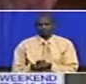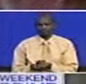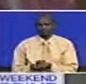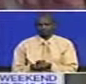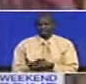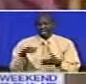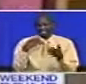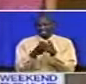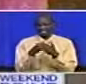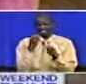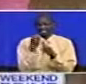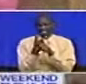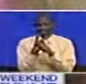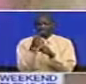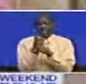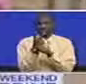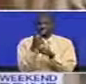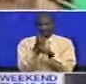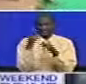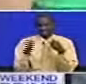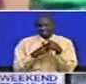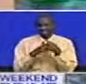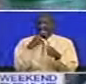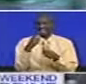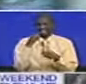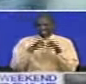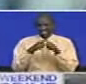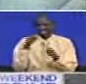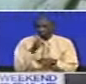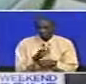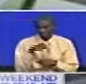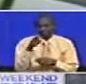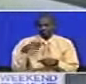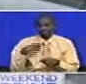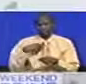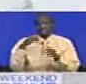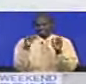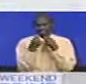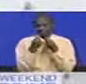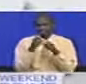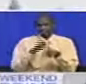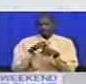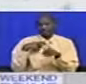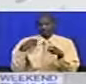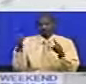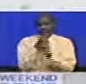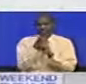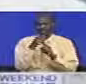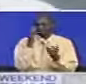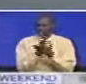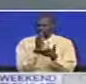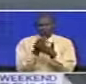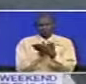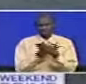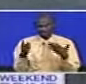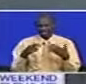Until December 26th, when 100-year-old Grace Njeri was rescued from her kidnappers, it had been a petrifying 2 weeks